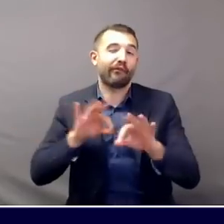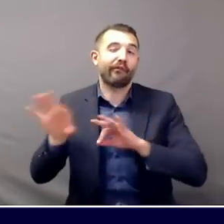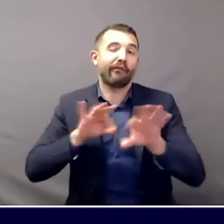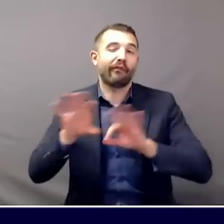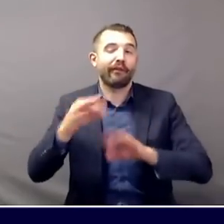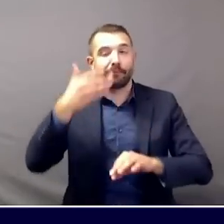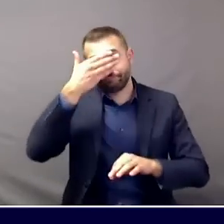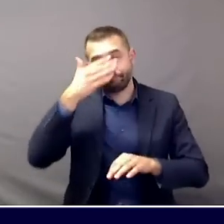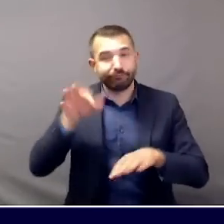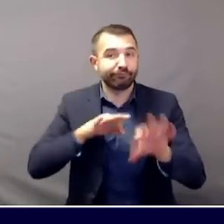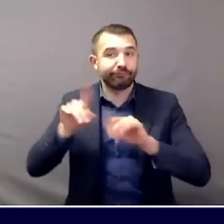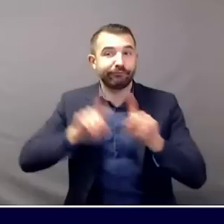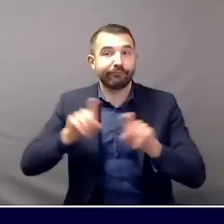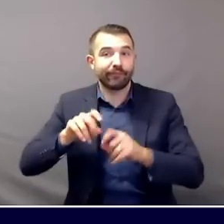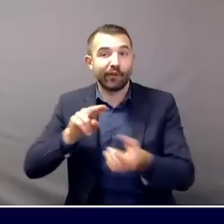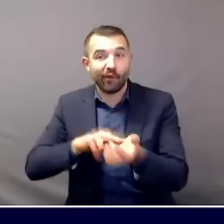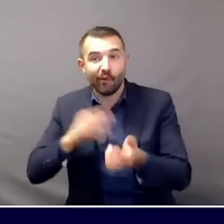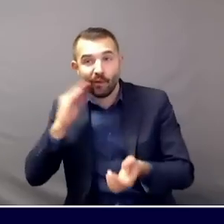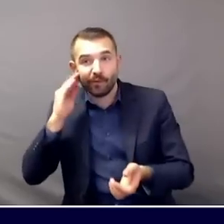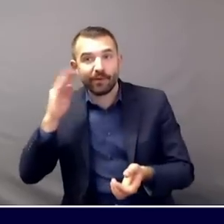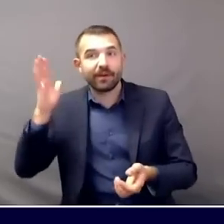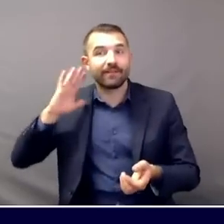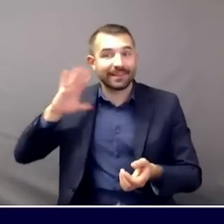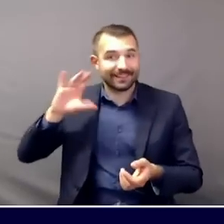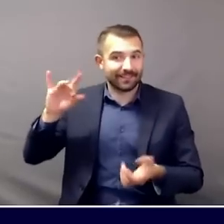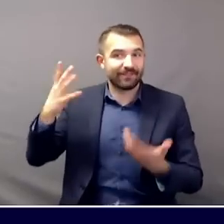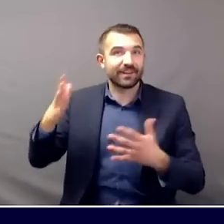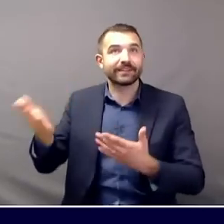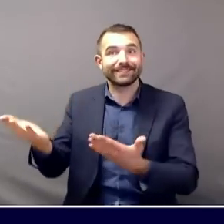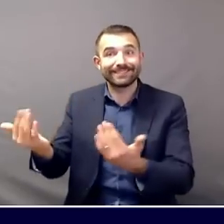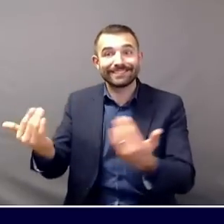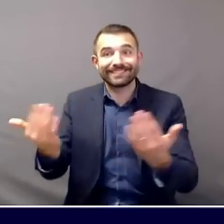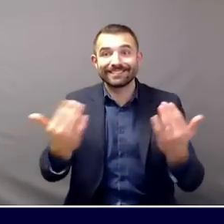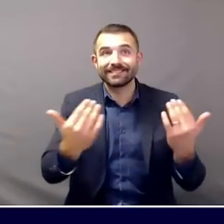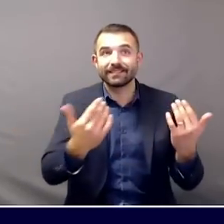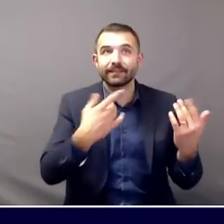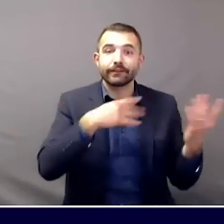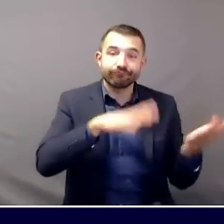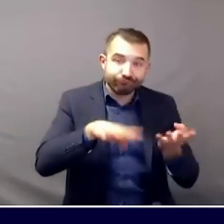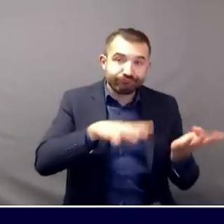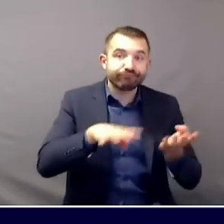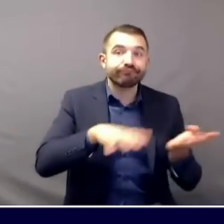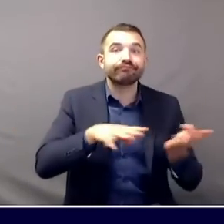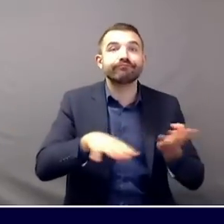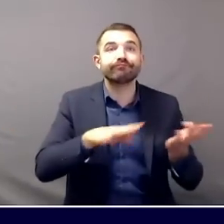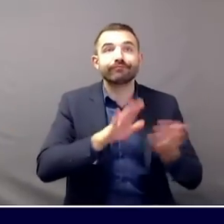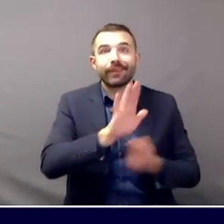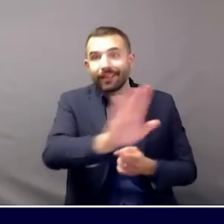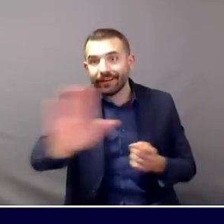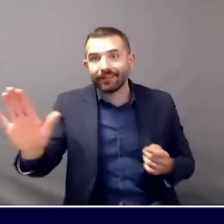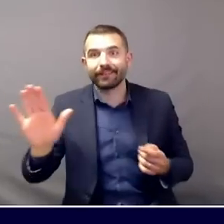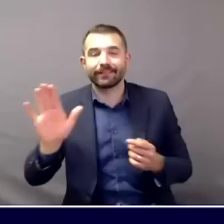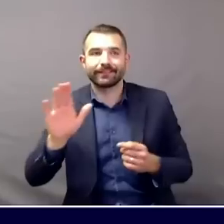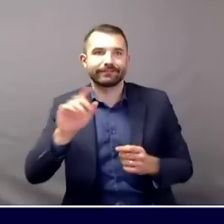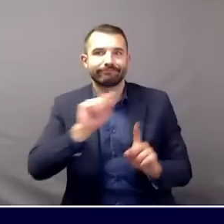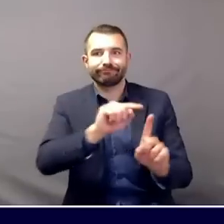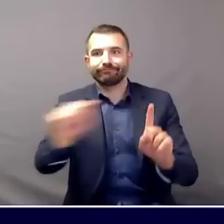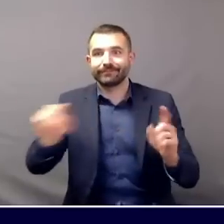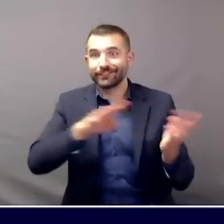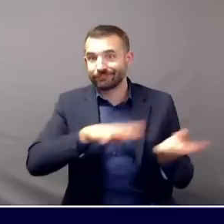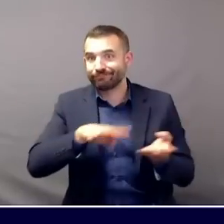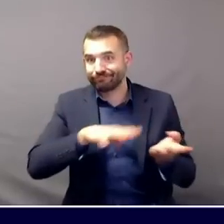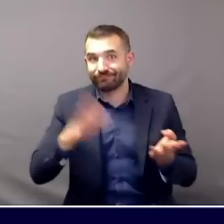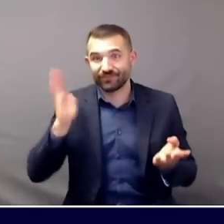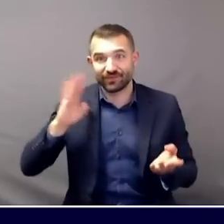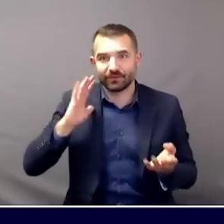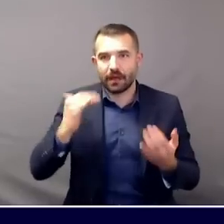all nursing facilities for their staff. So we were testing many of those nursing facilities, regular testing at our state lab. We changed